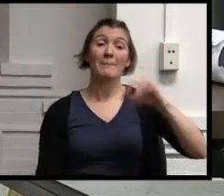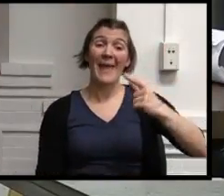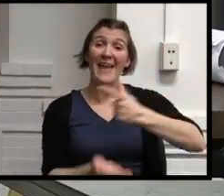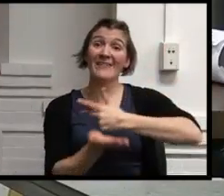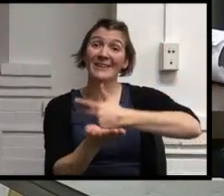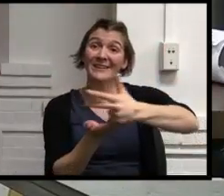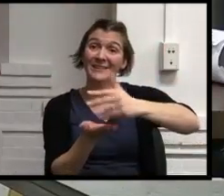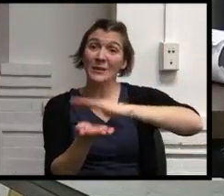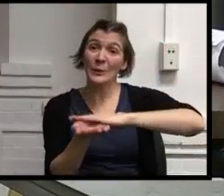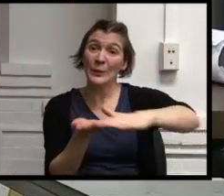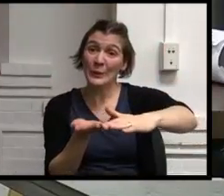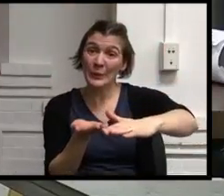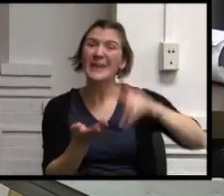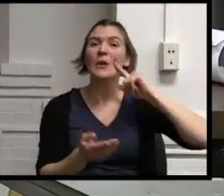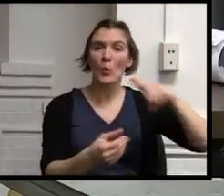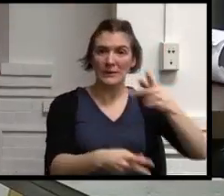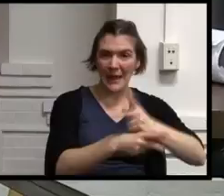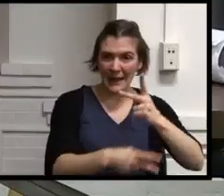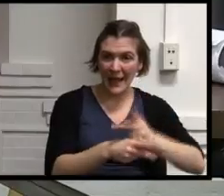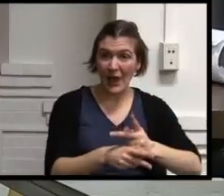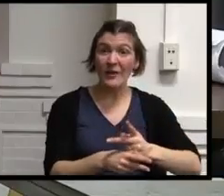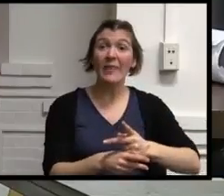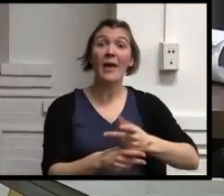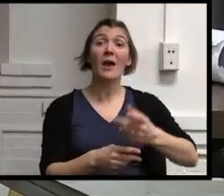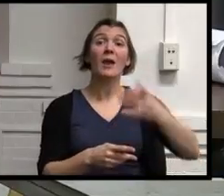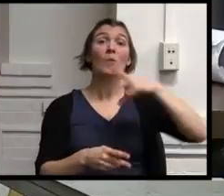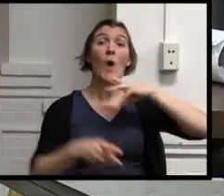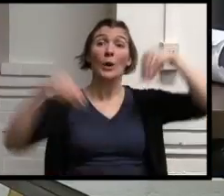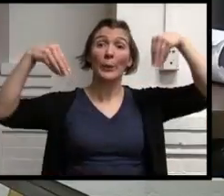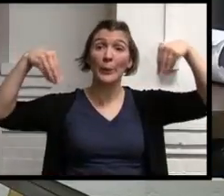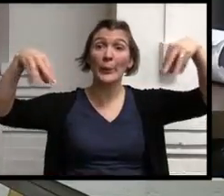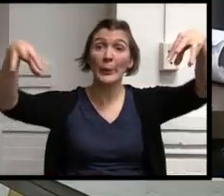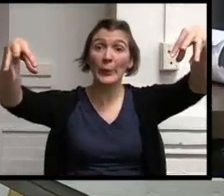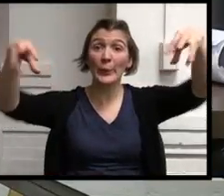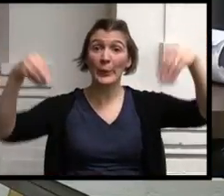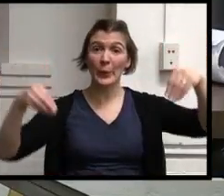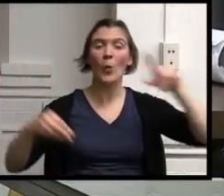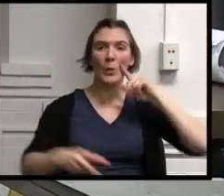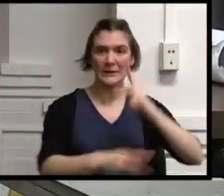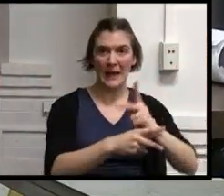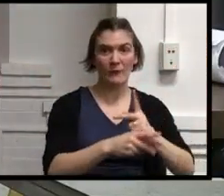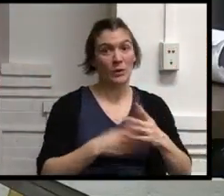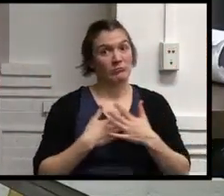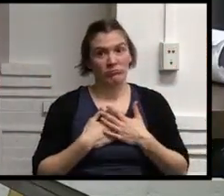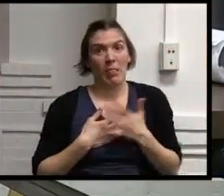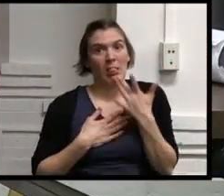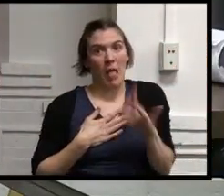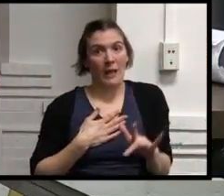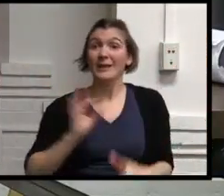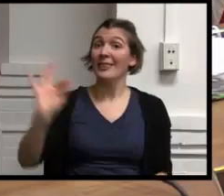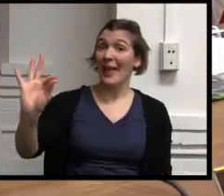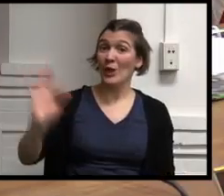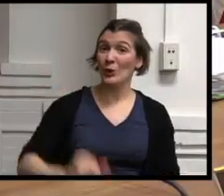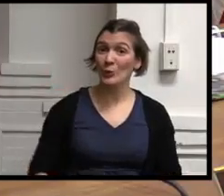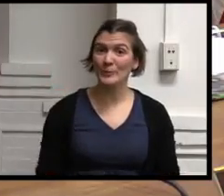and fire sprinkler update costs that he'll be taking care of. So Okay, we appreciate that very much as well. thank